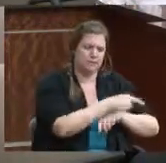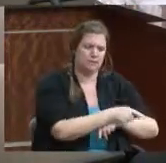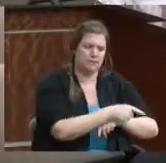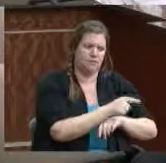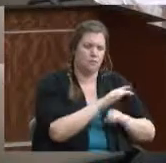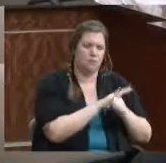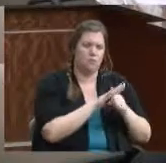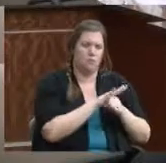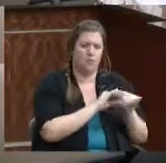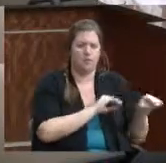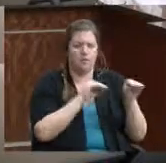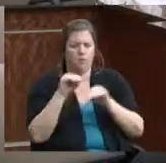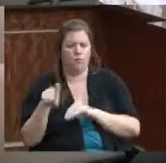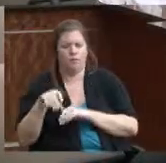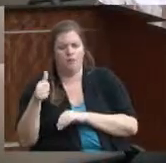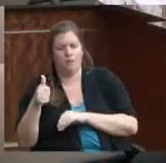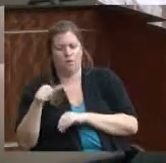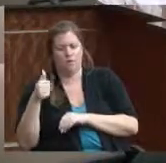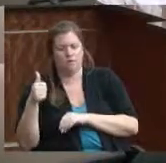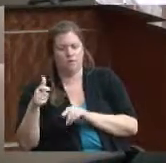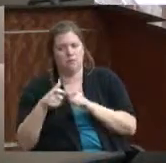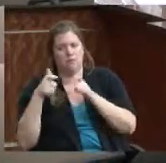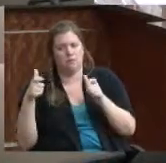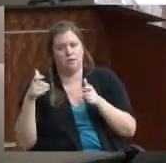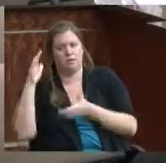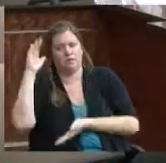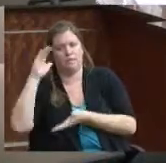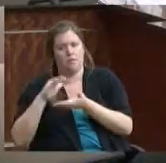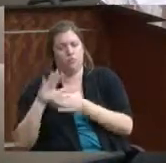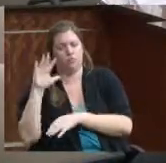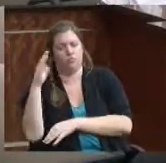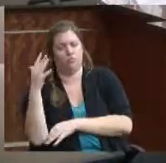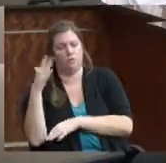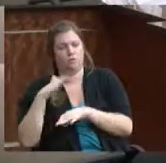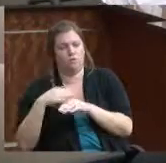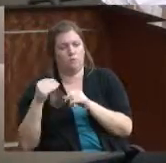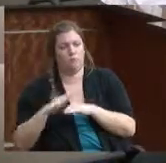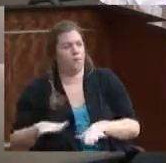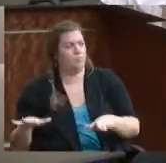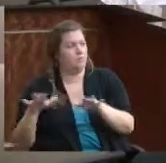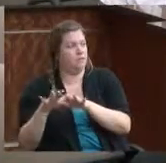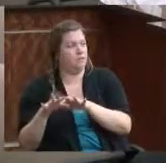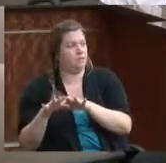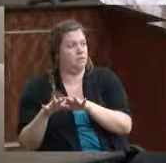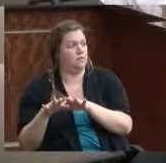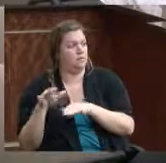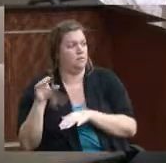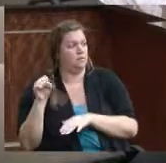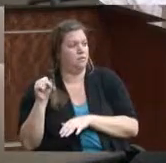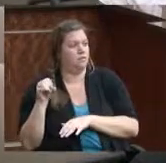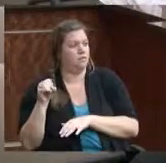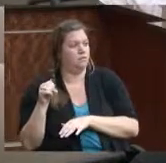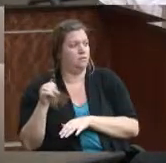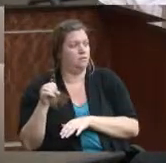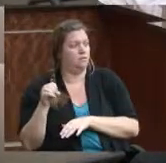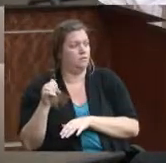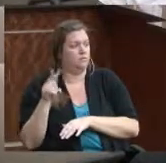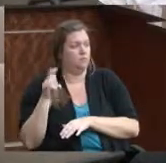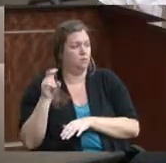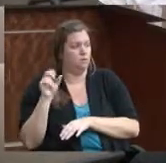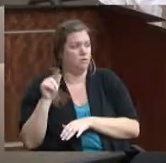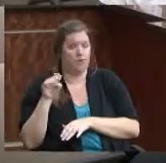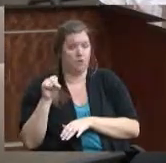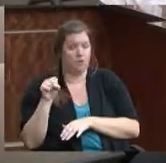locate it somewhere else, it would require significant loss of trees on the property. So although it's almost 200